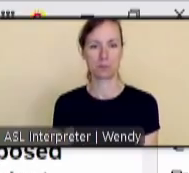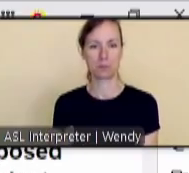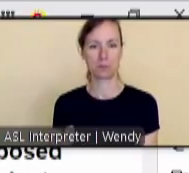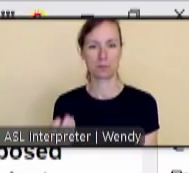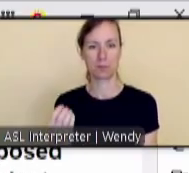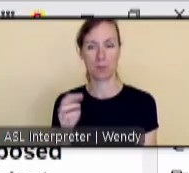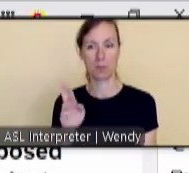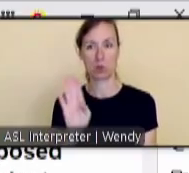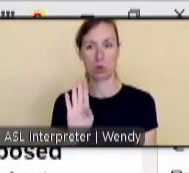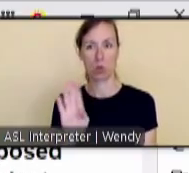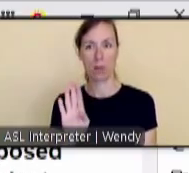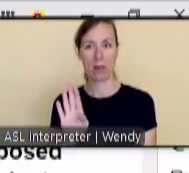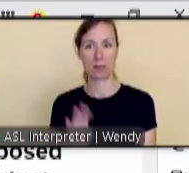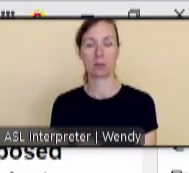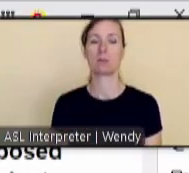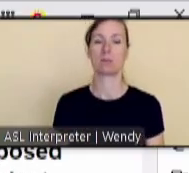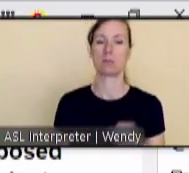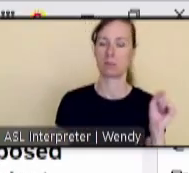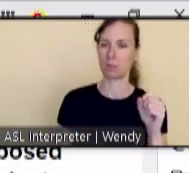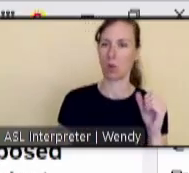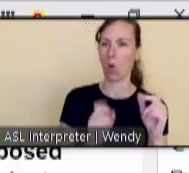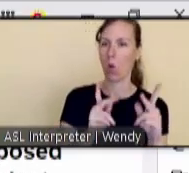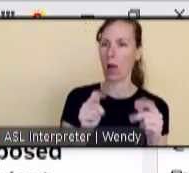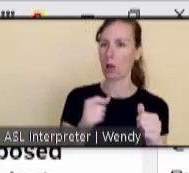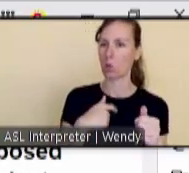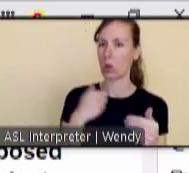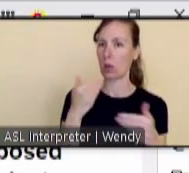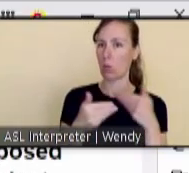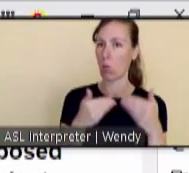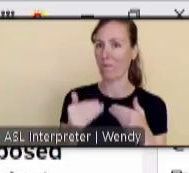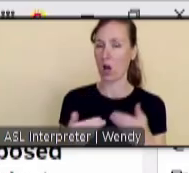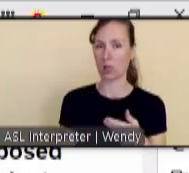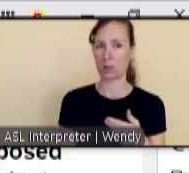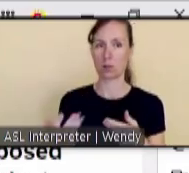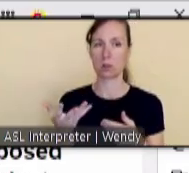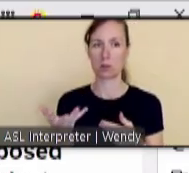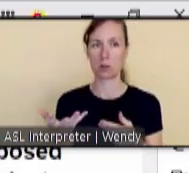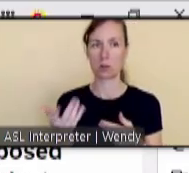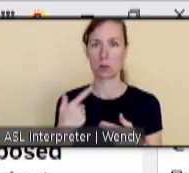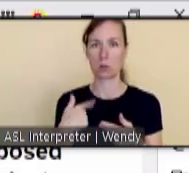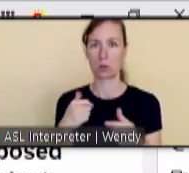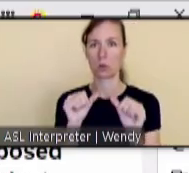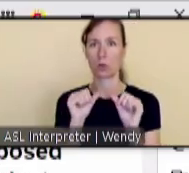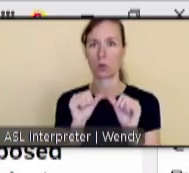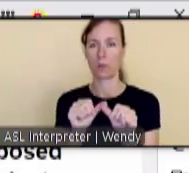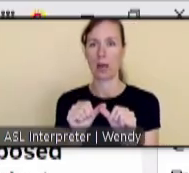Okay, well, as we move on, we are remaining,